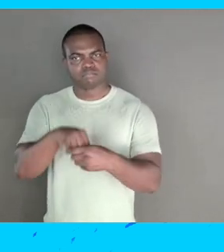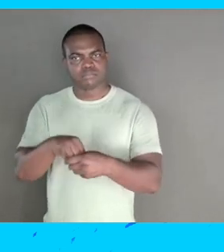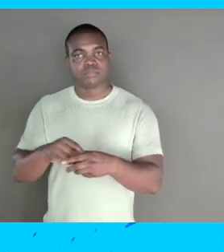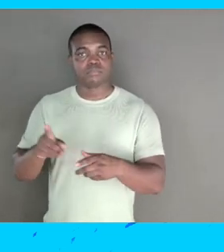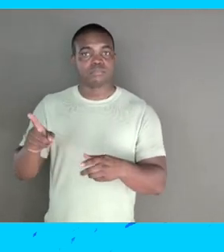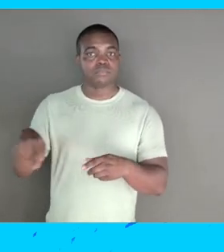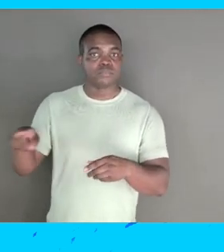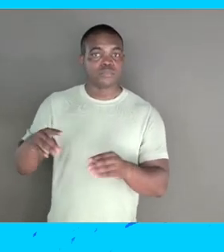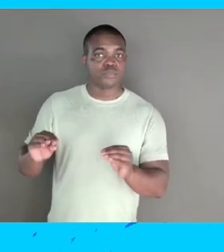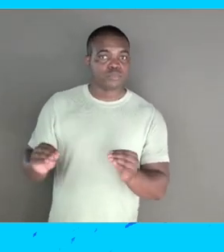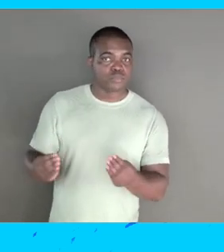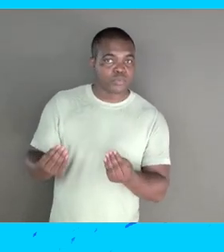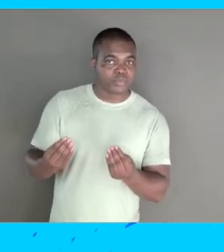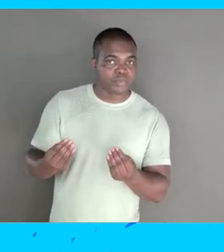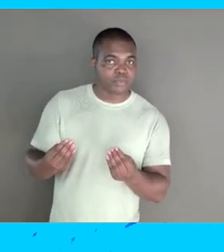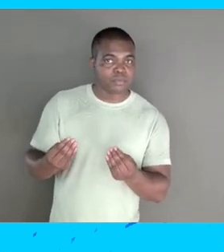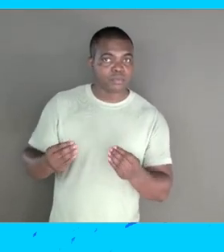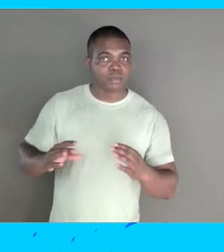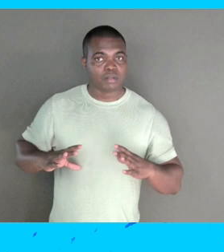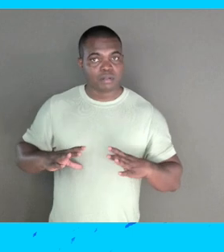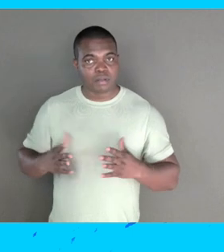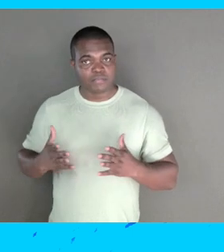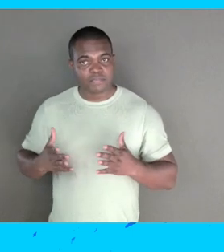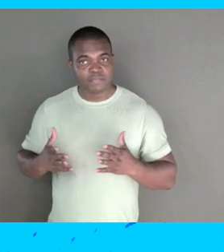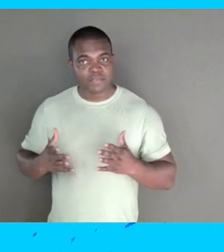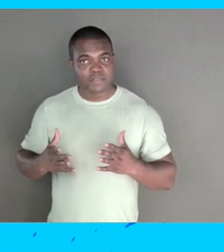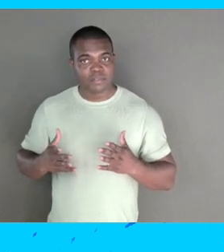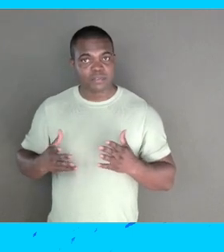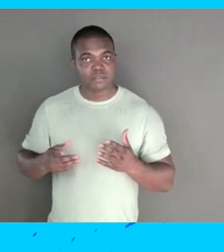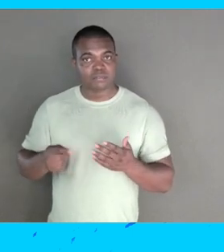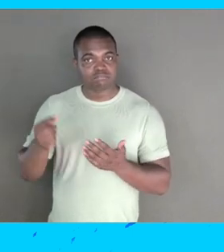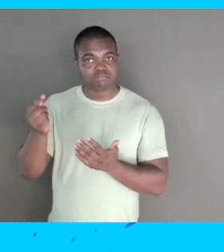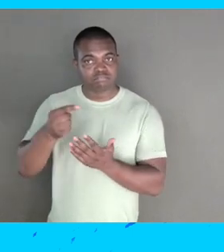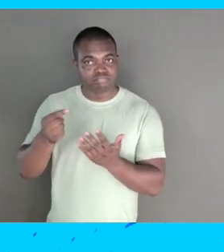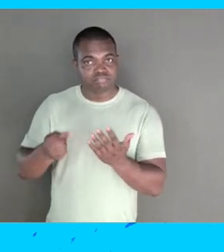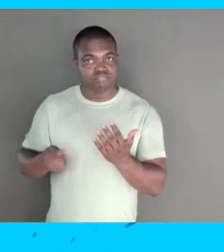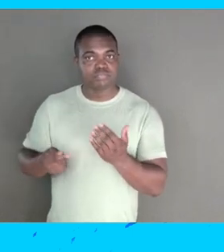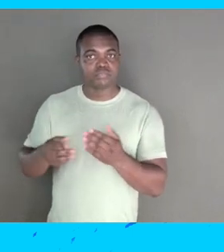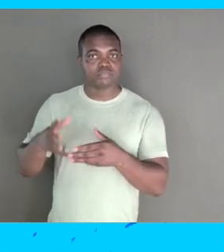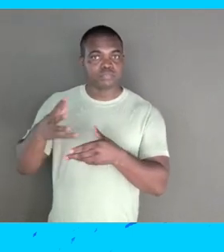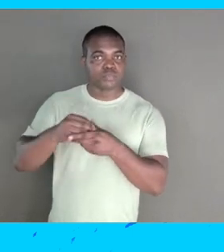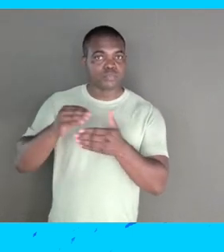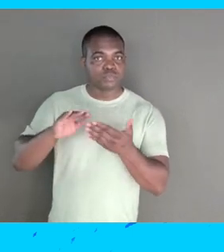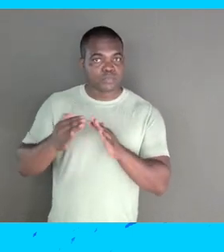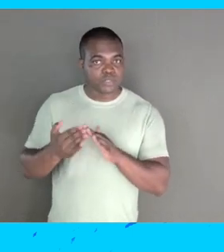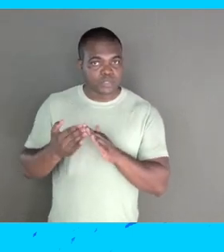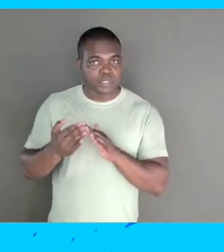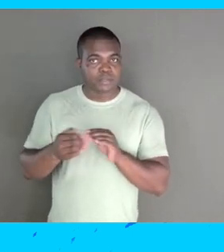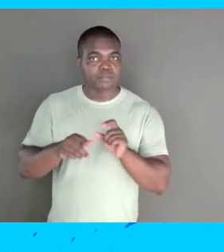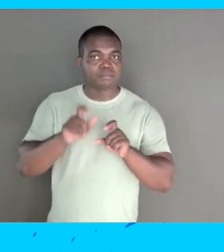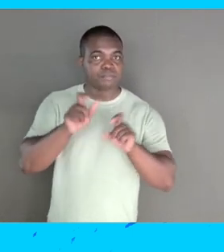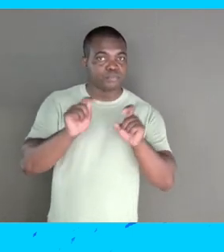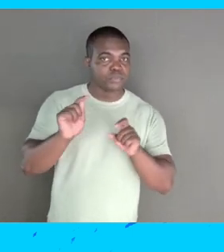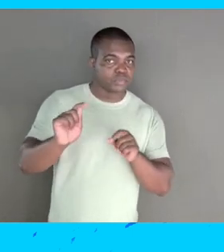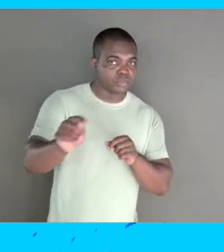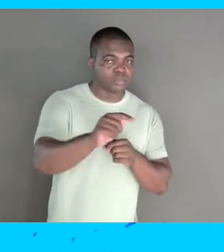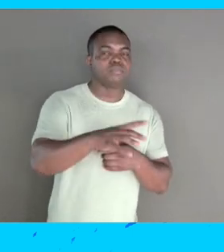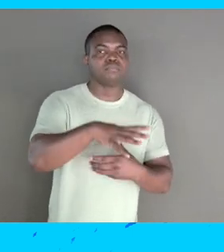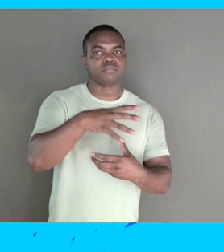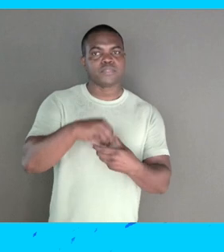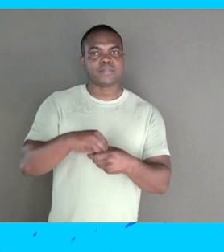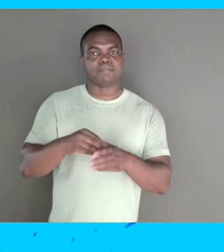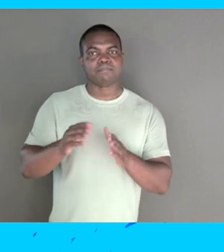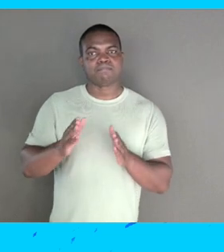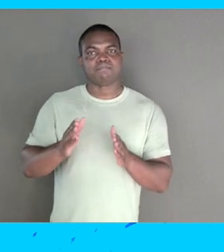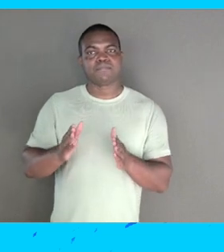involving our community, people in the community, we were able to take the stage and to lead on identifying and vocalizing